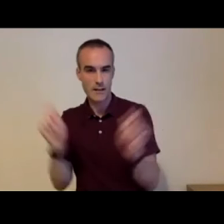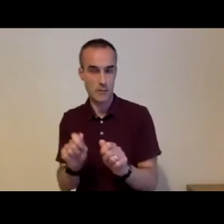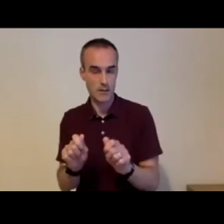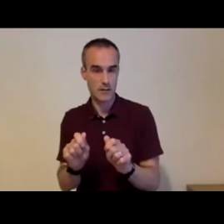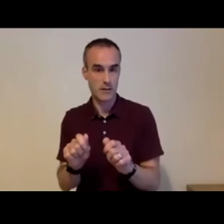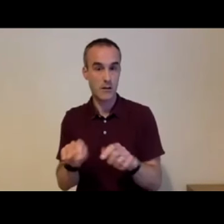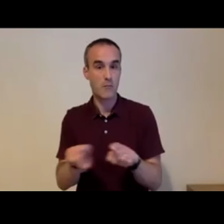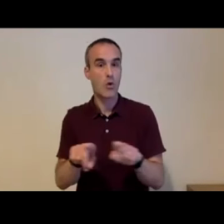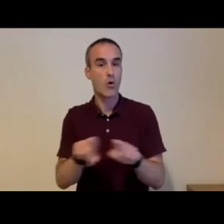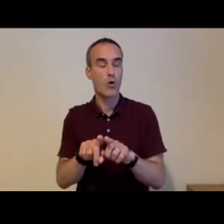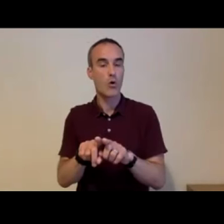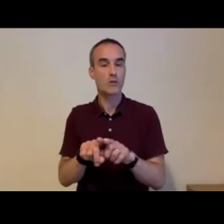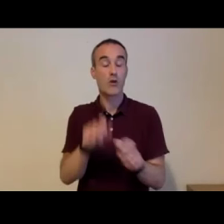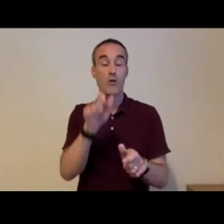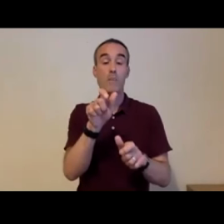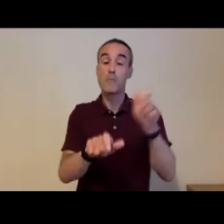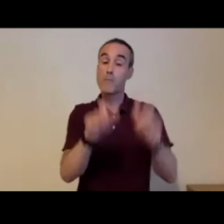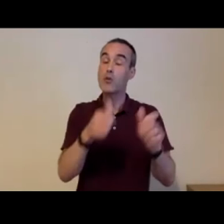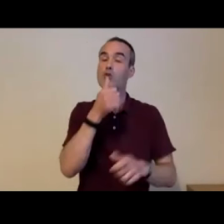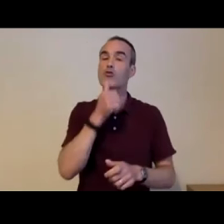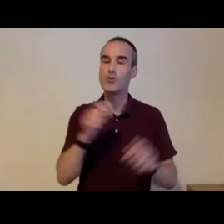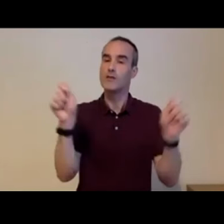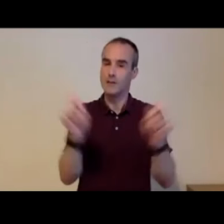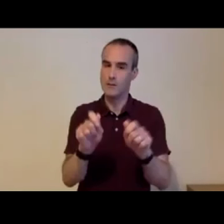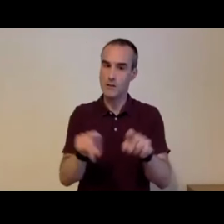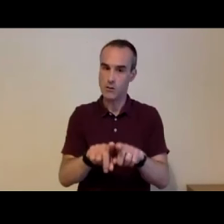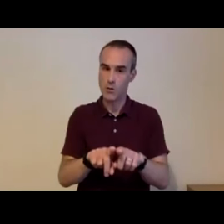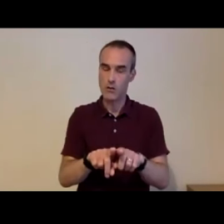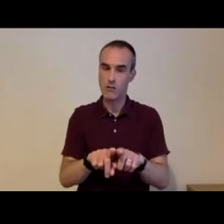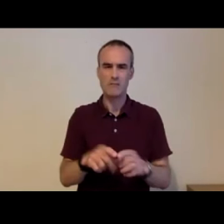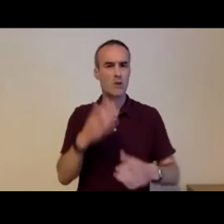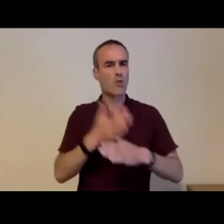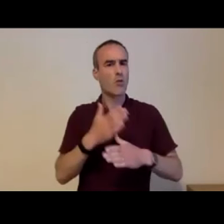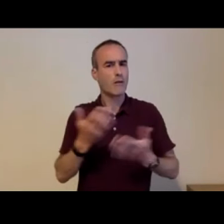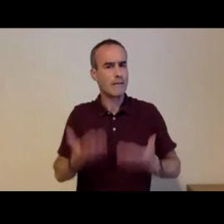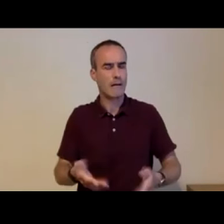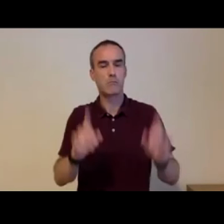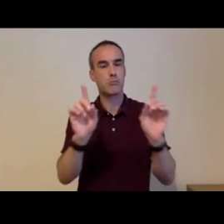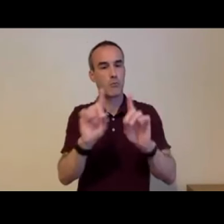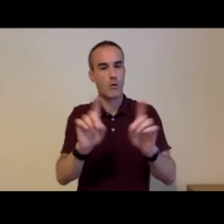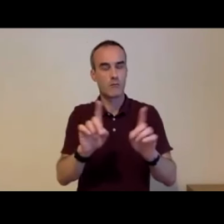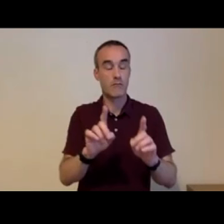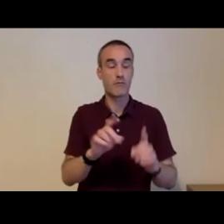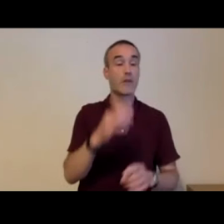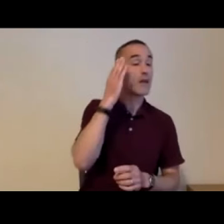limited. Now, what work is going on? Let's compare hearing loss and tinnitus with anxiety and